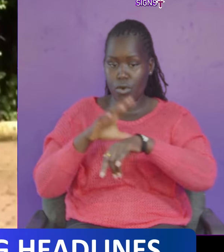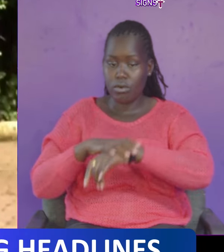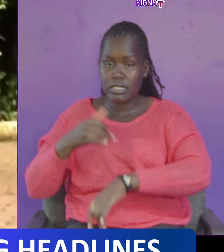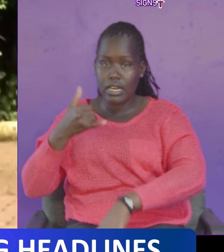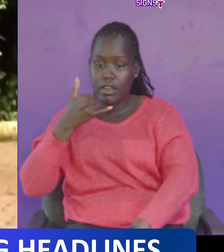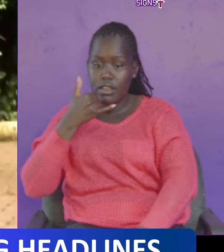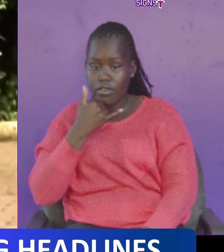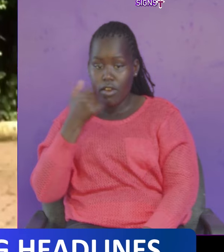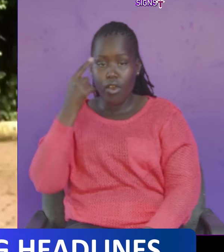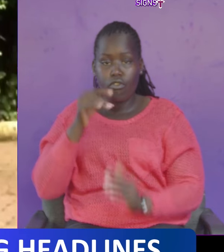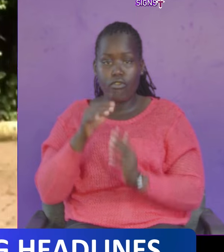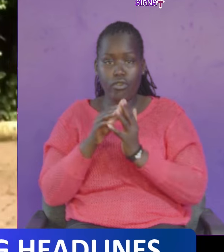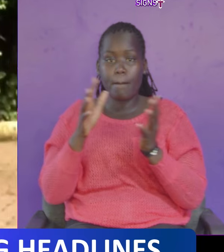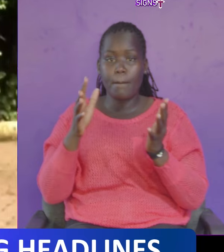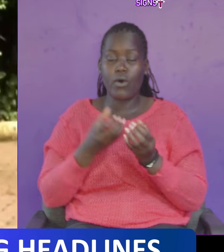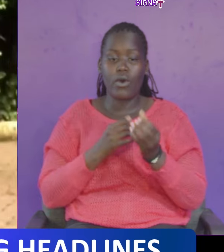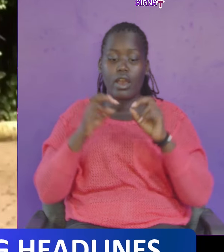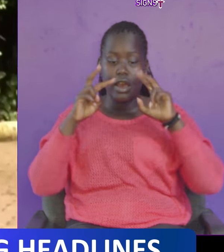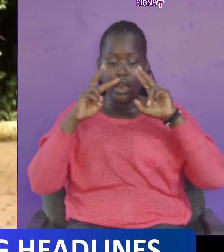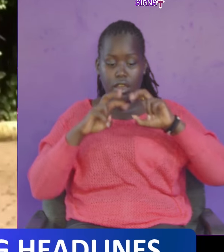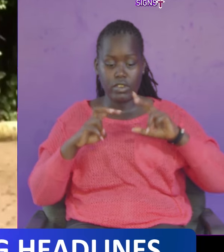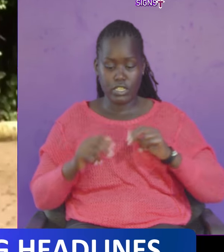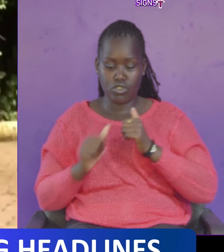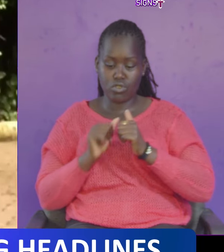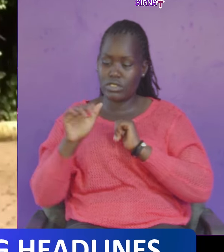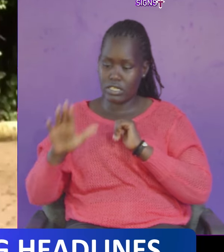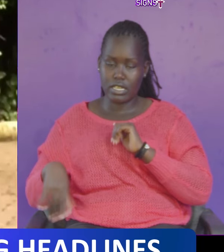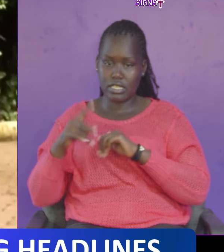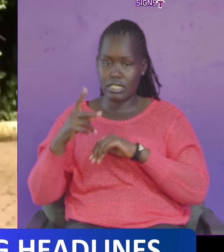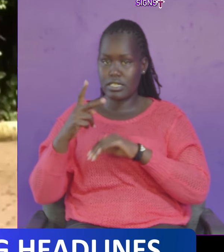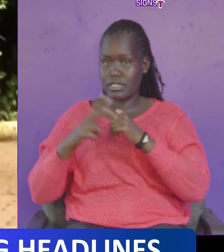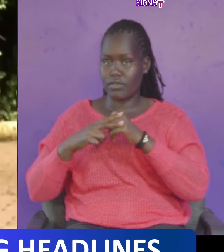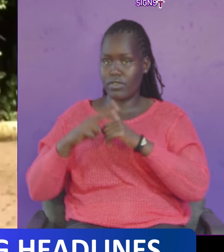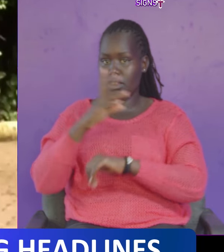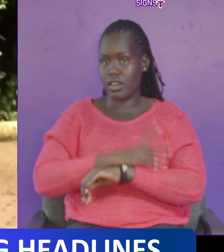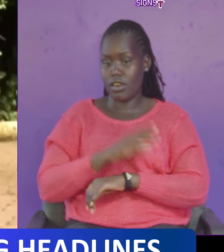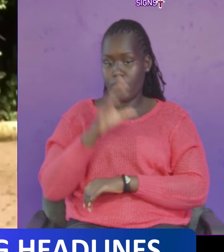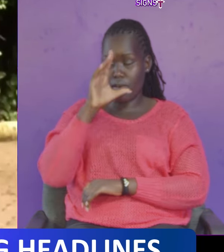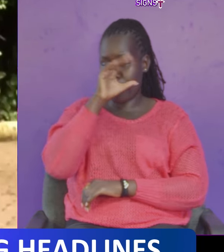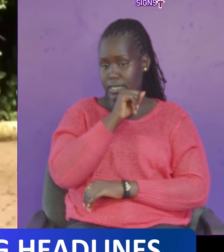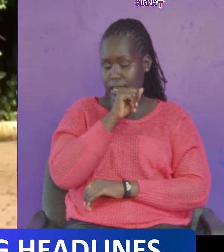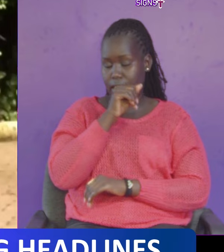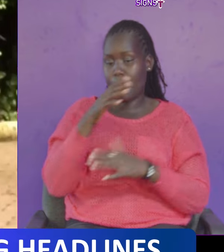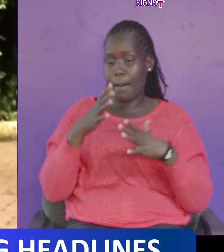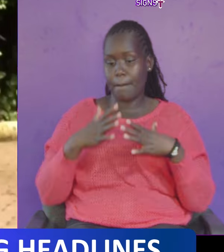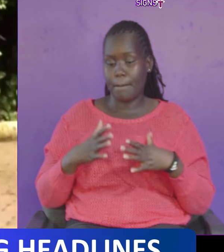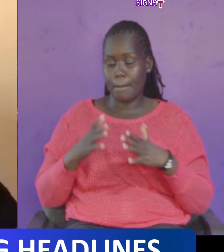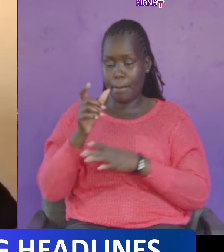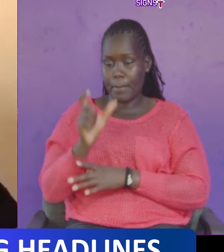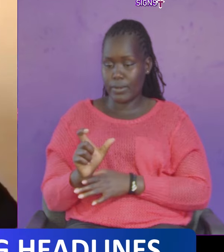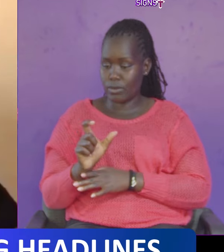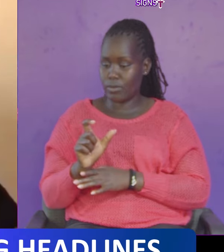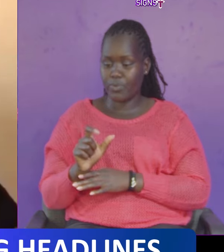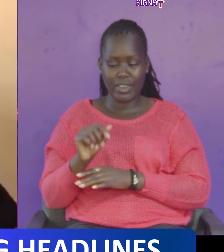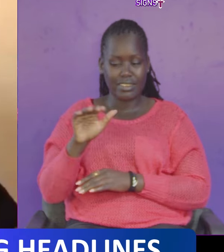more investigations, which is it's too late. This is the 7th day missing person. It's too late for them to collect. We